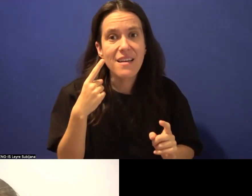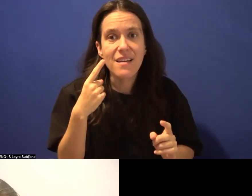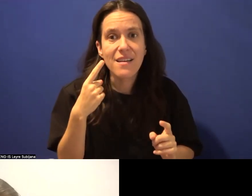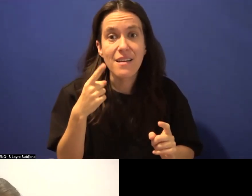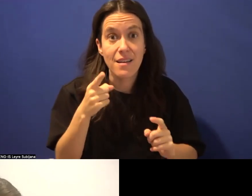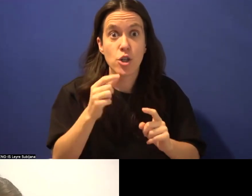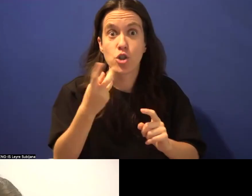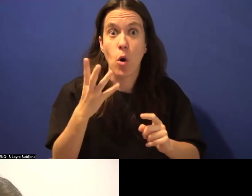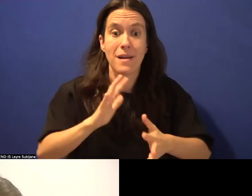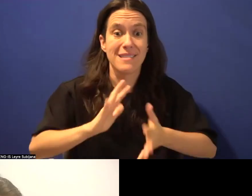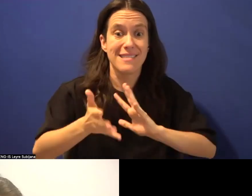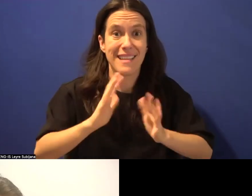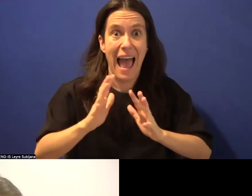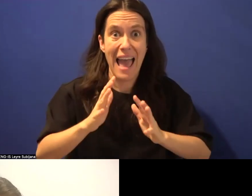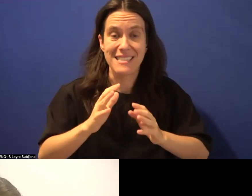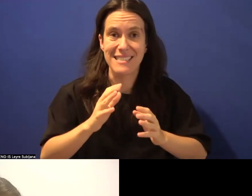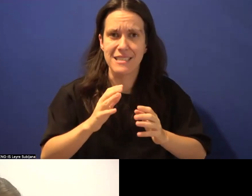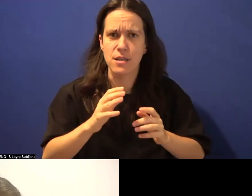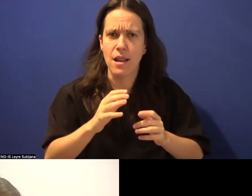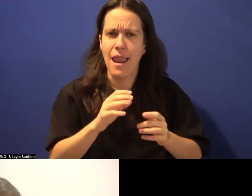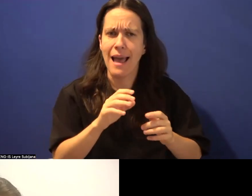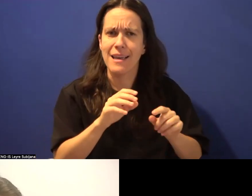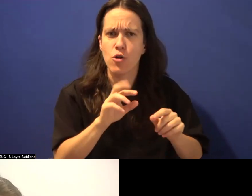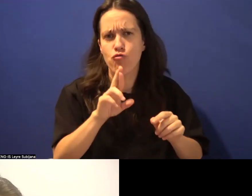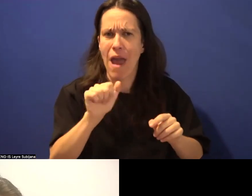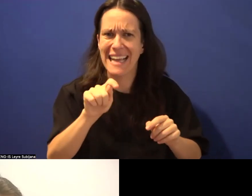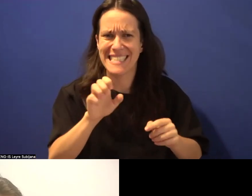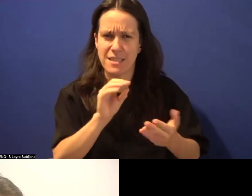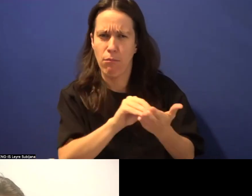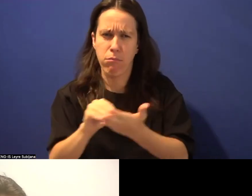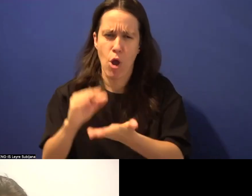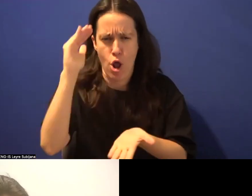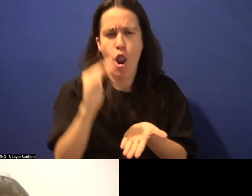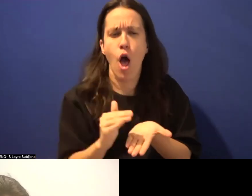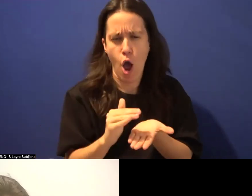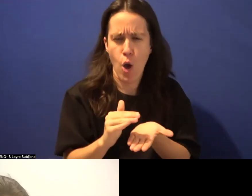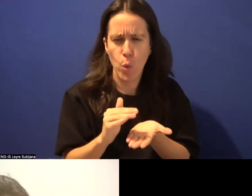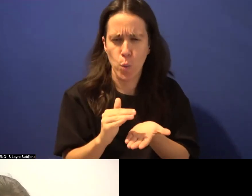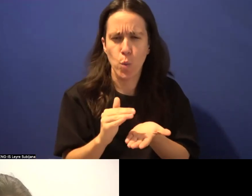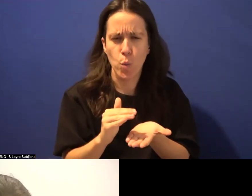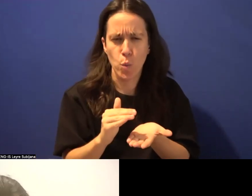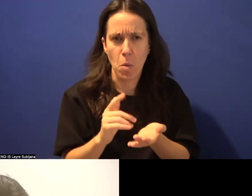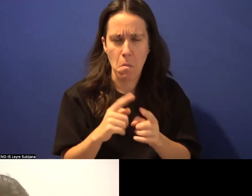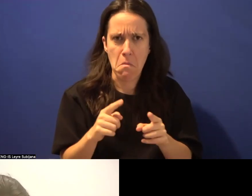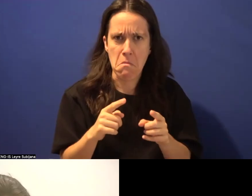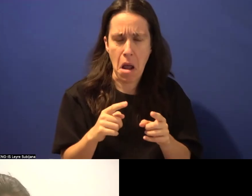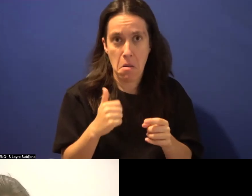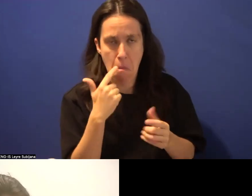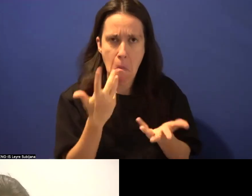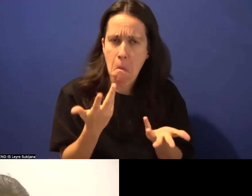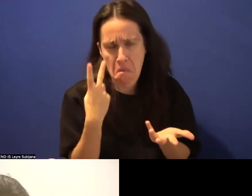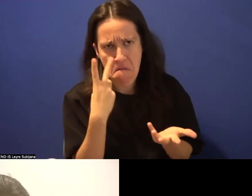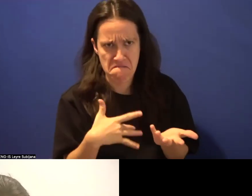signs that are rated low but form part of this network, so the join, quit, those examples, we might expect that